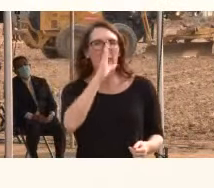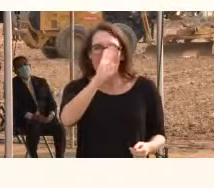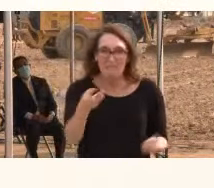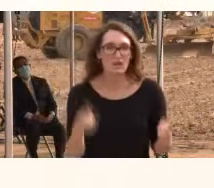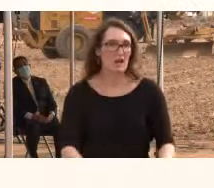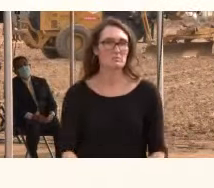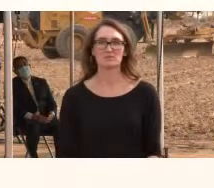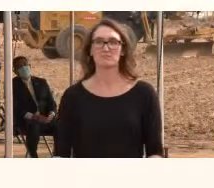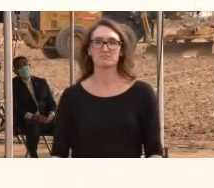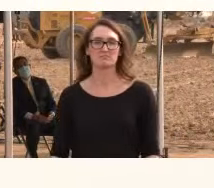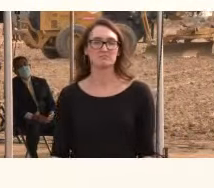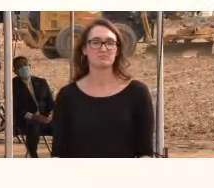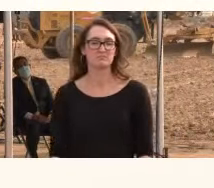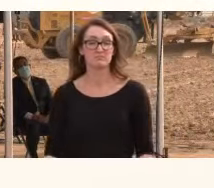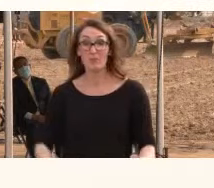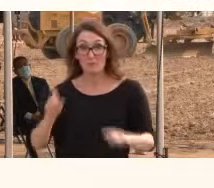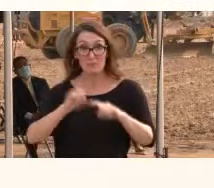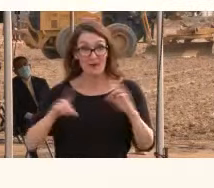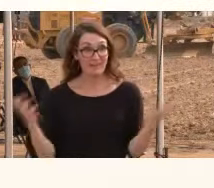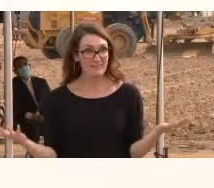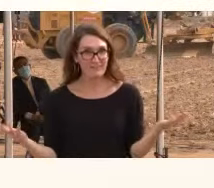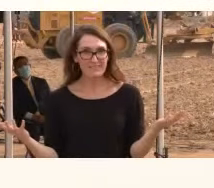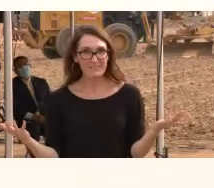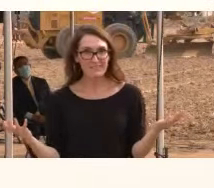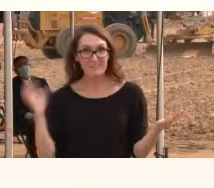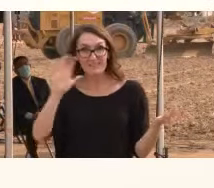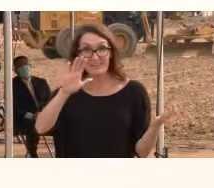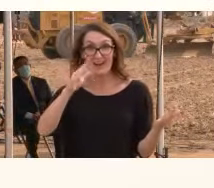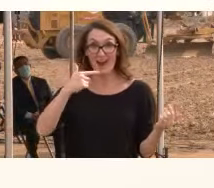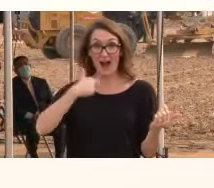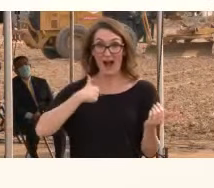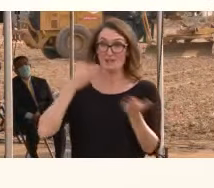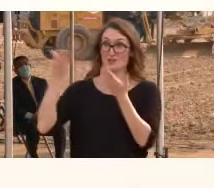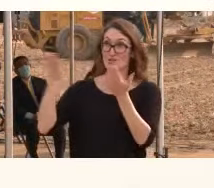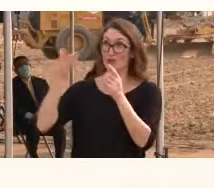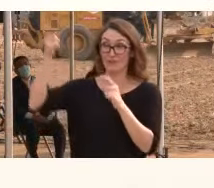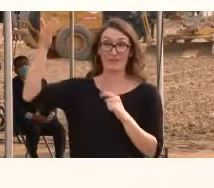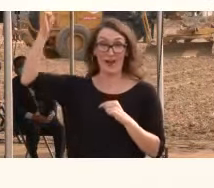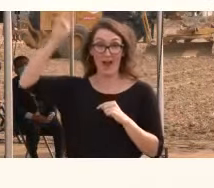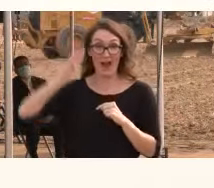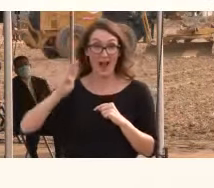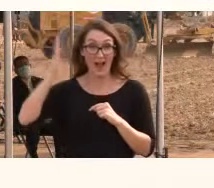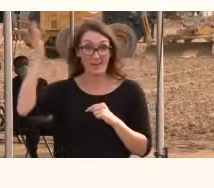happen. But let me tell you about the God that I serve.